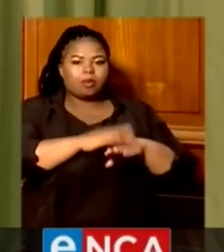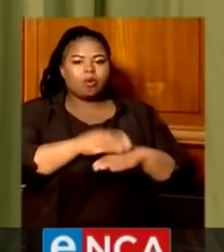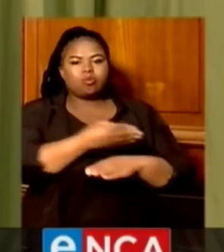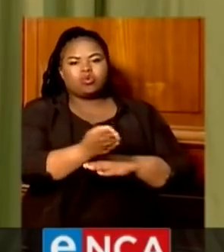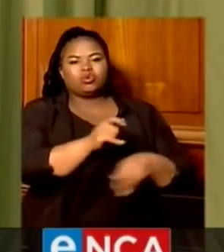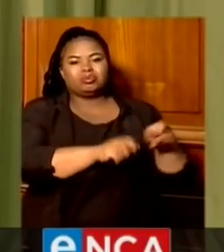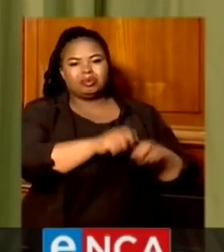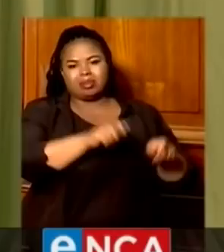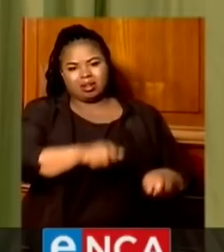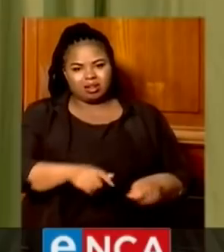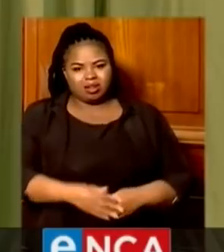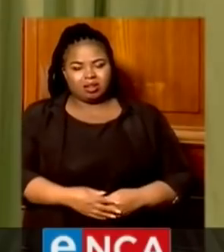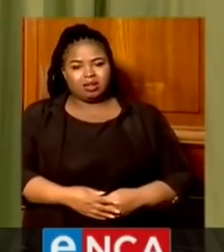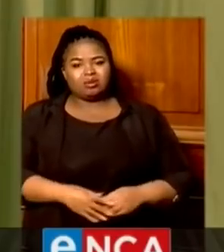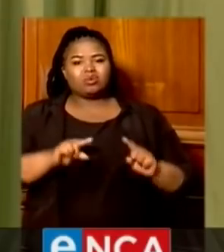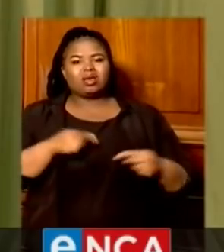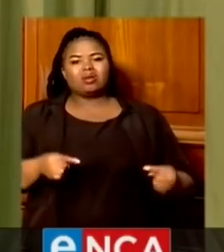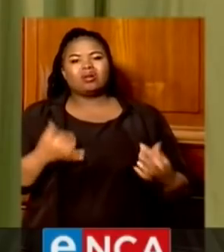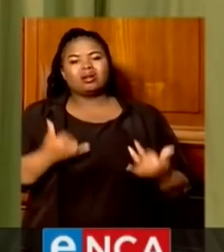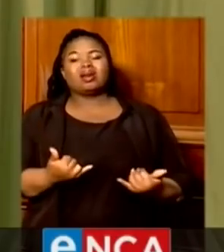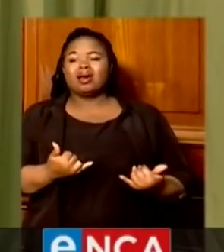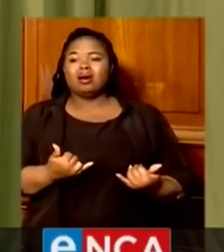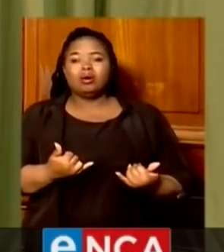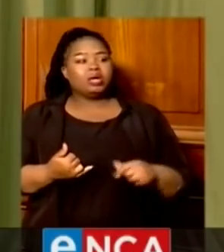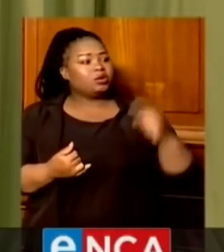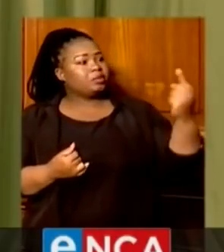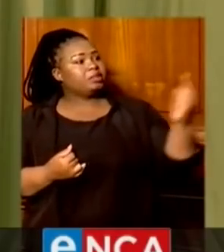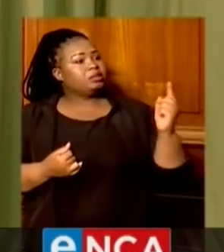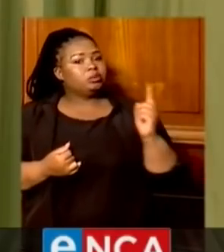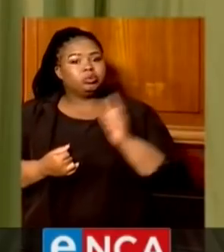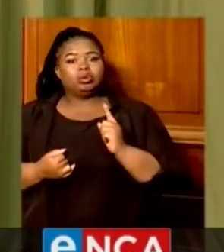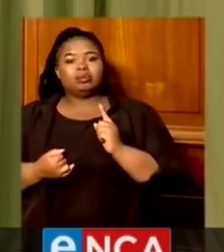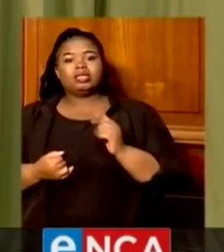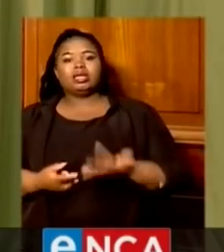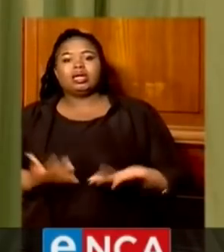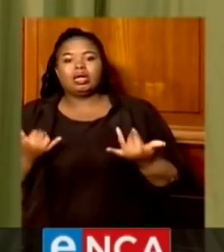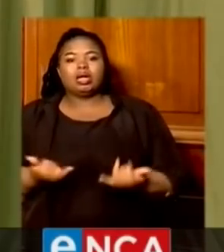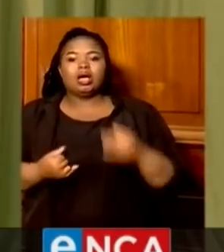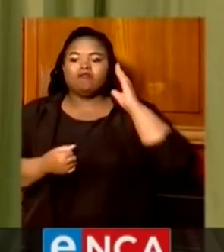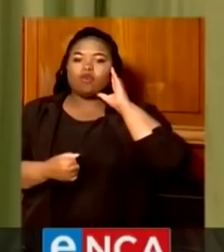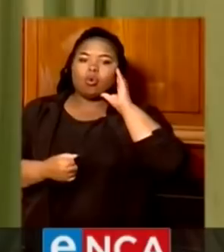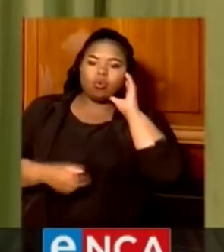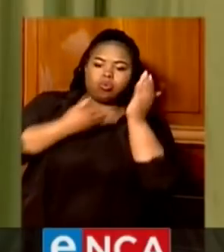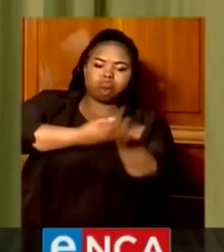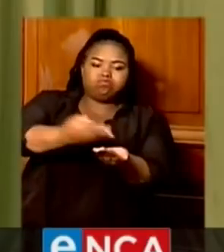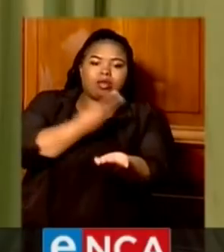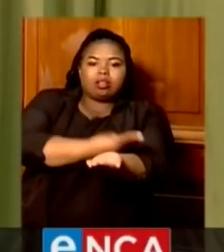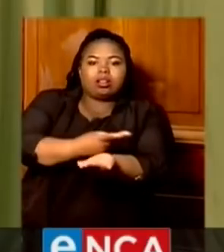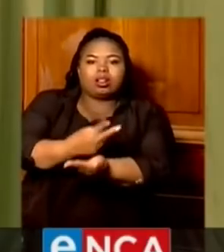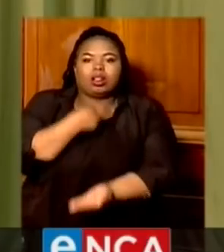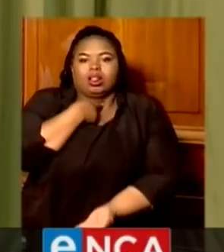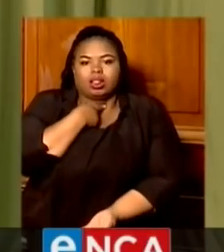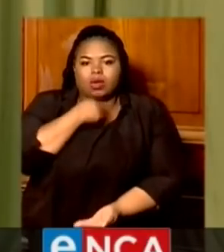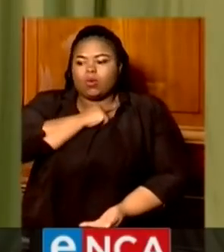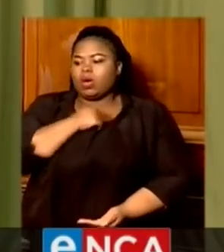shouldn't find anyone coming in and only to find that the beds are blocked by people that could have really been saved from the